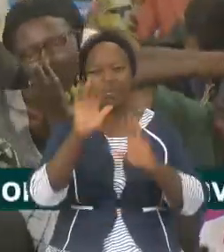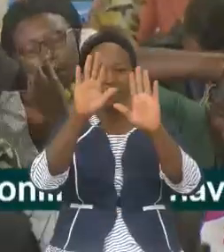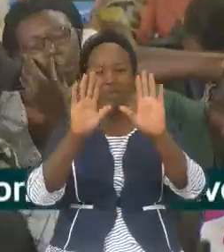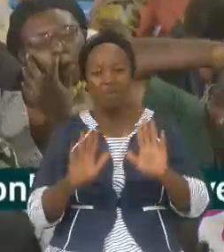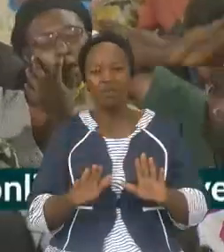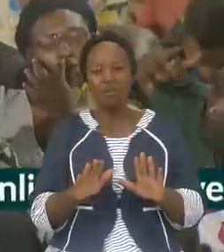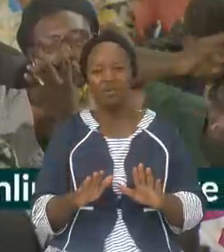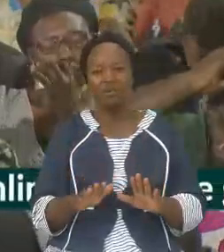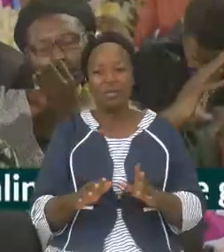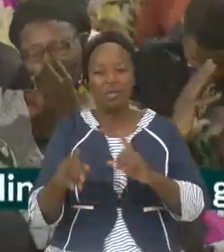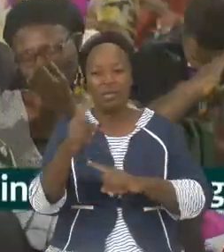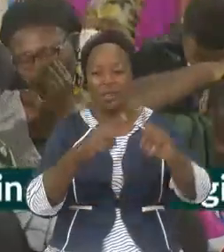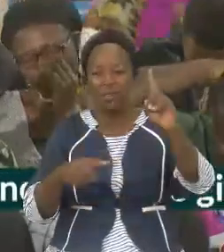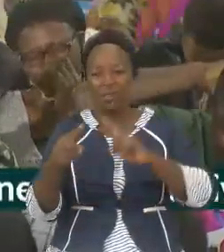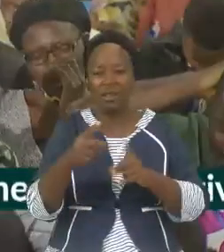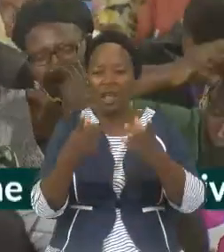Coming on my way.